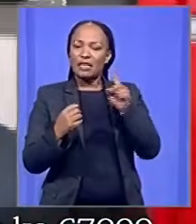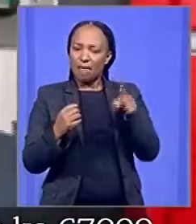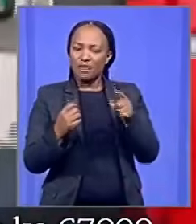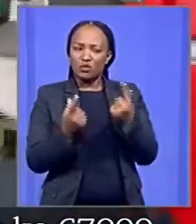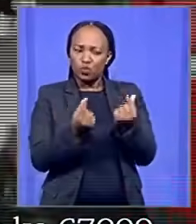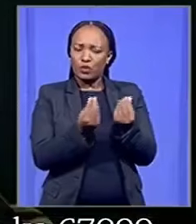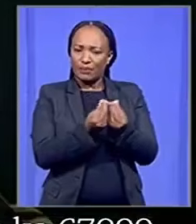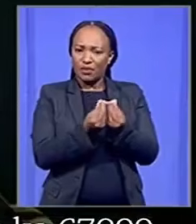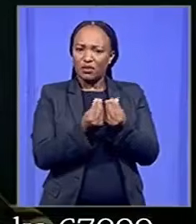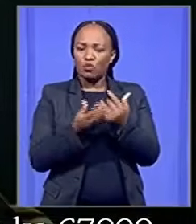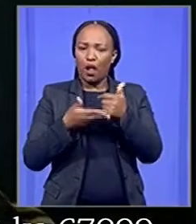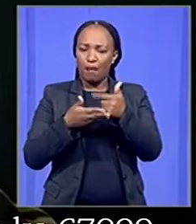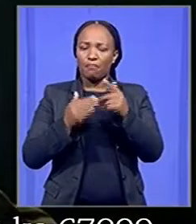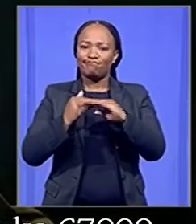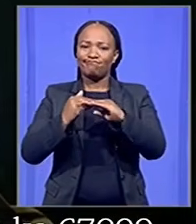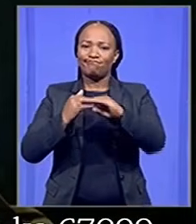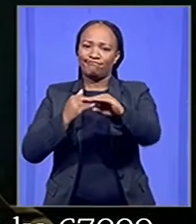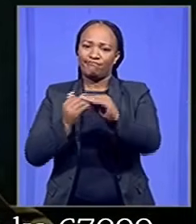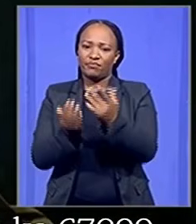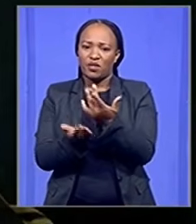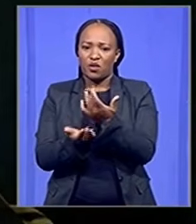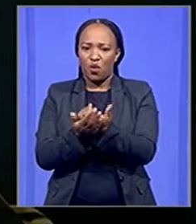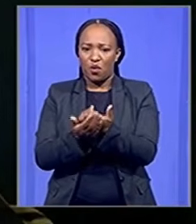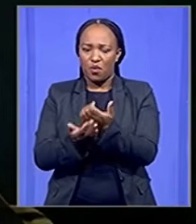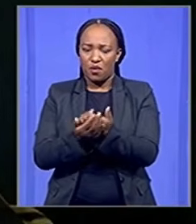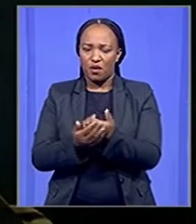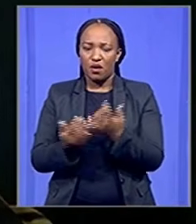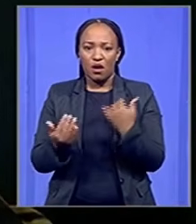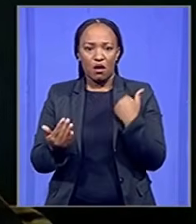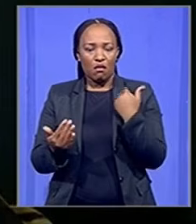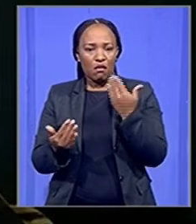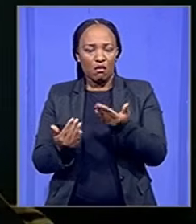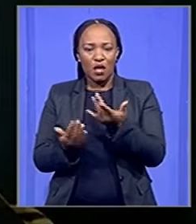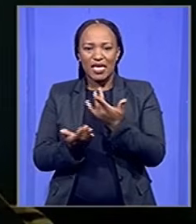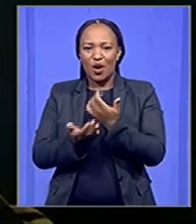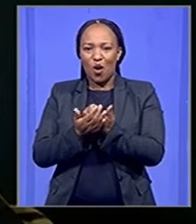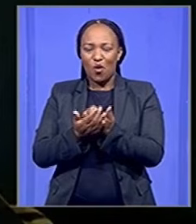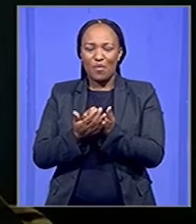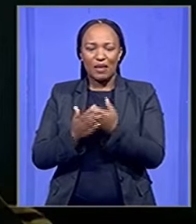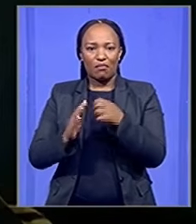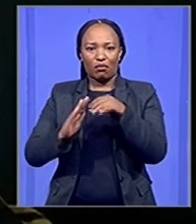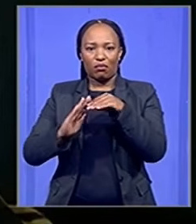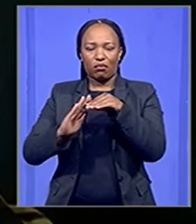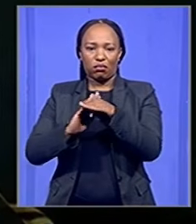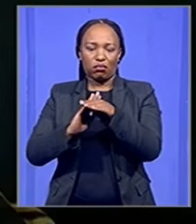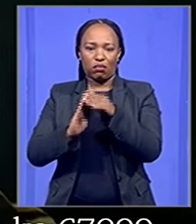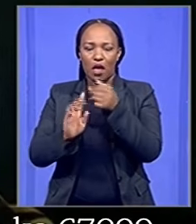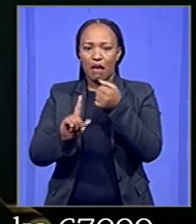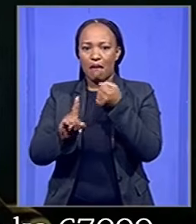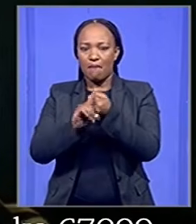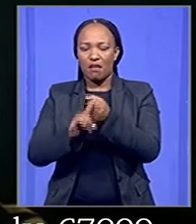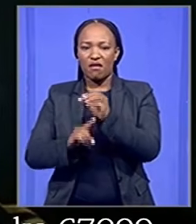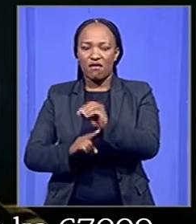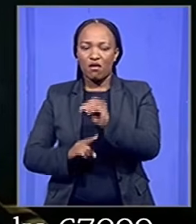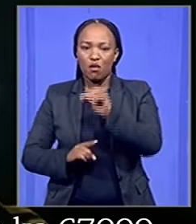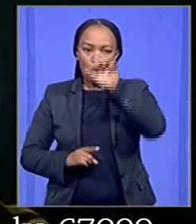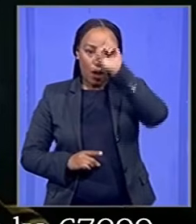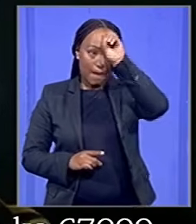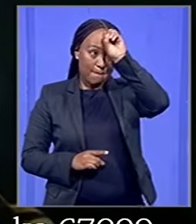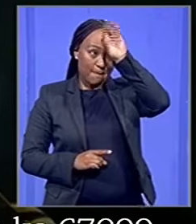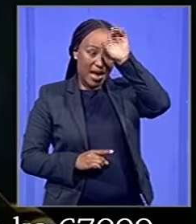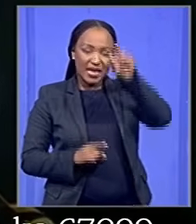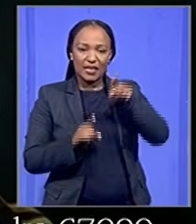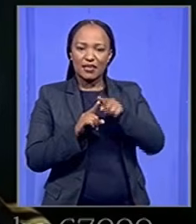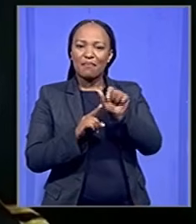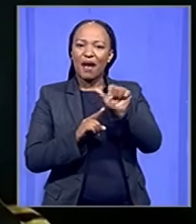The report is not a complete shock given the challenges that have been experienced at Transnet, which has had a huge impact upon the mining, the manufacturing, agricultural